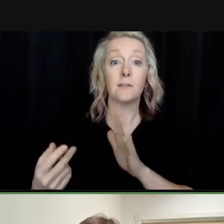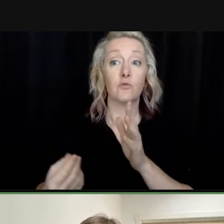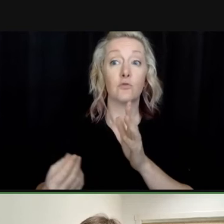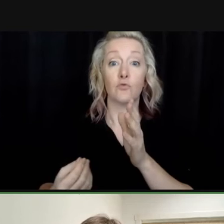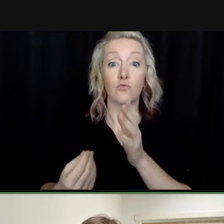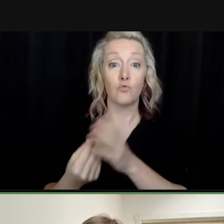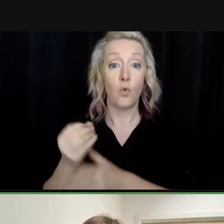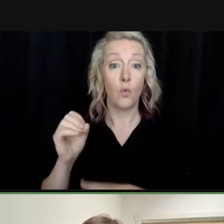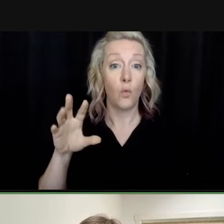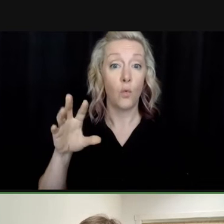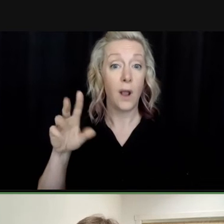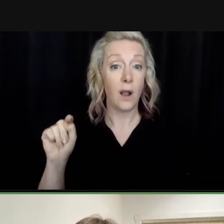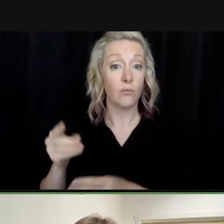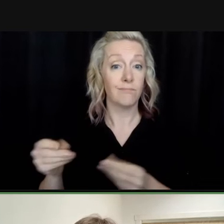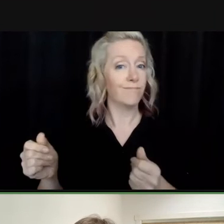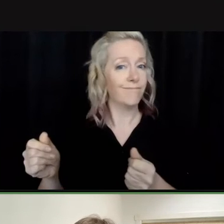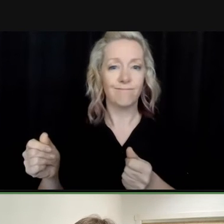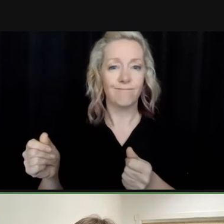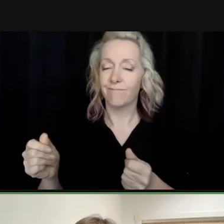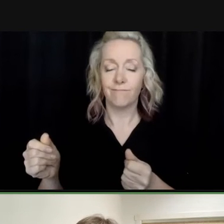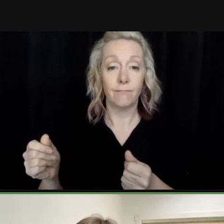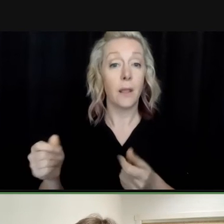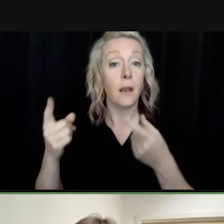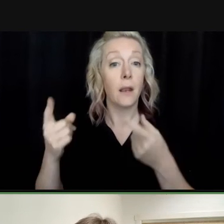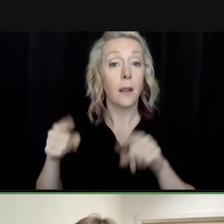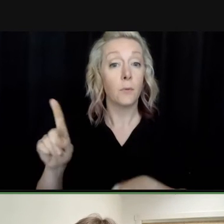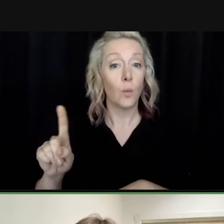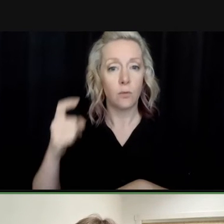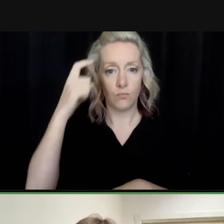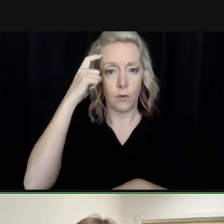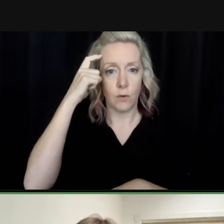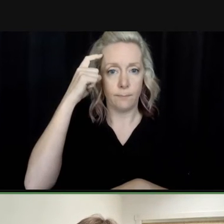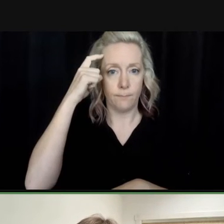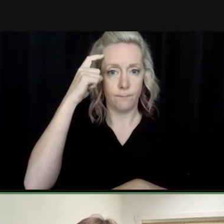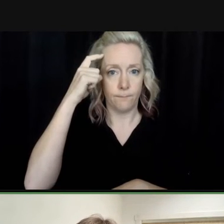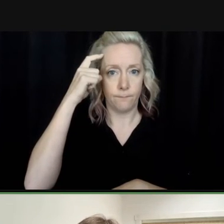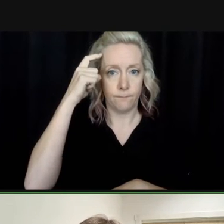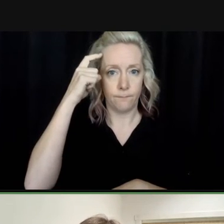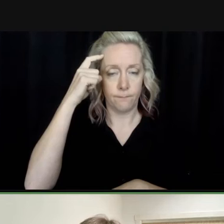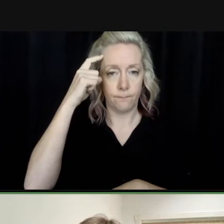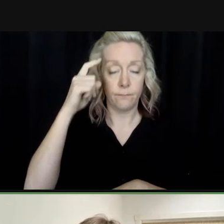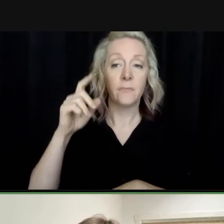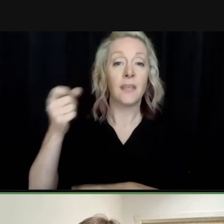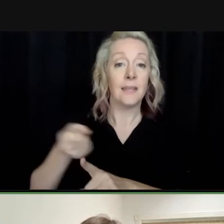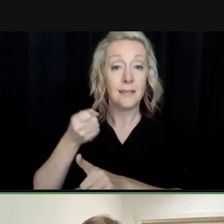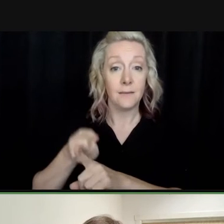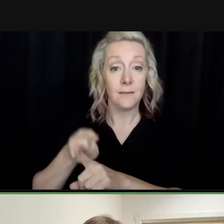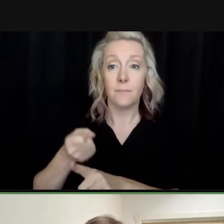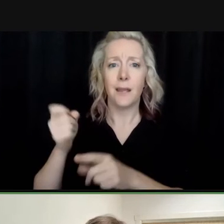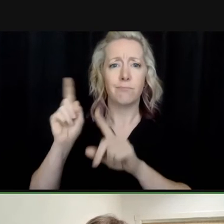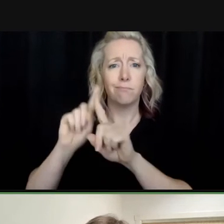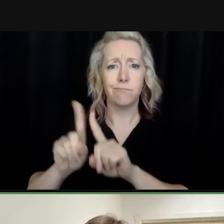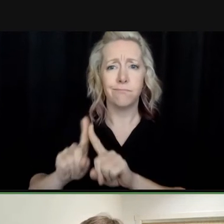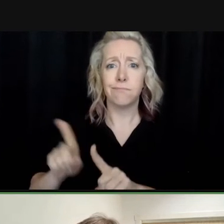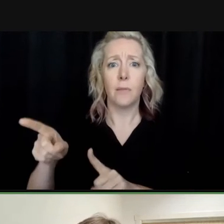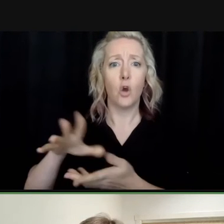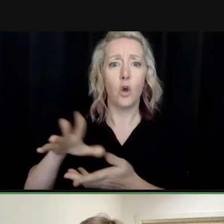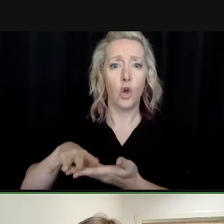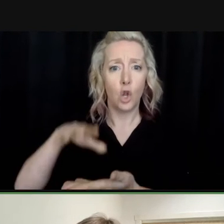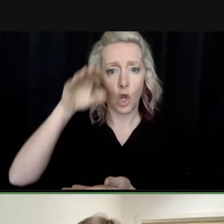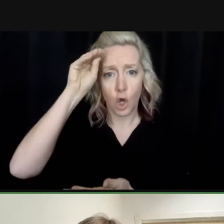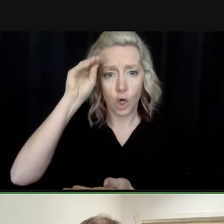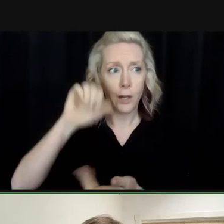outgrow, and it is brain-based. It affects how they learn, how they process